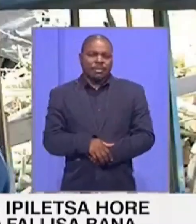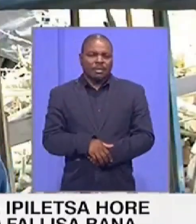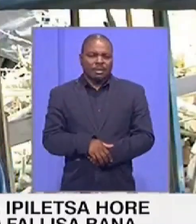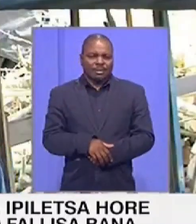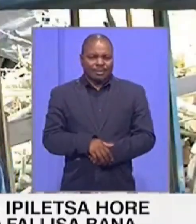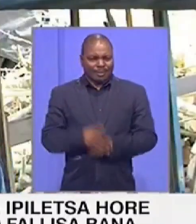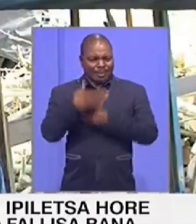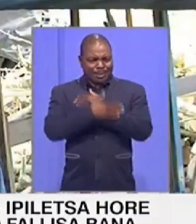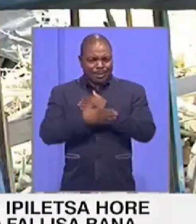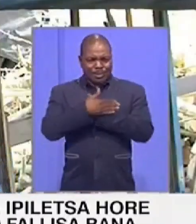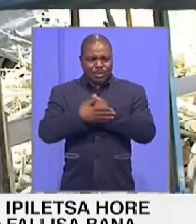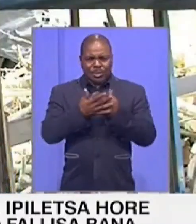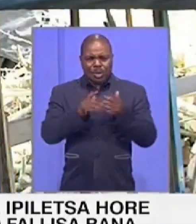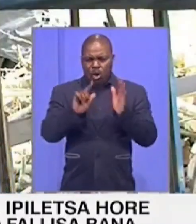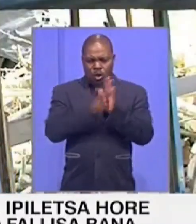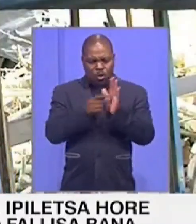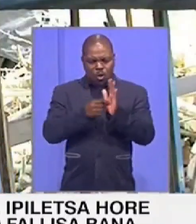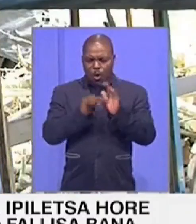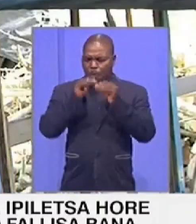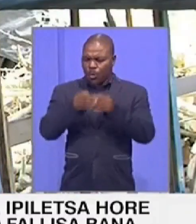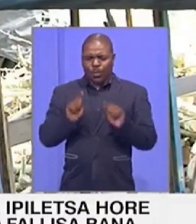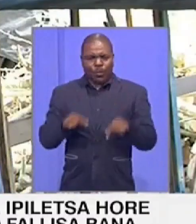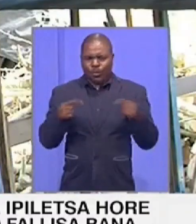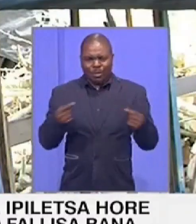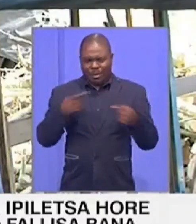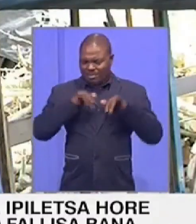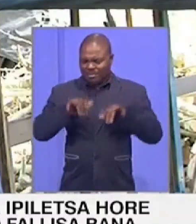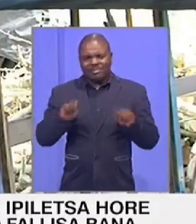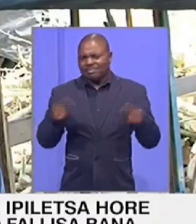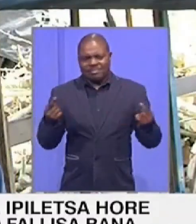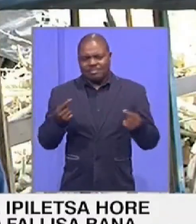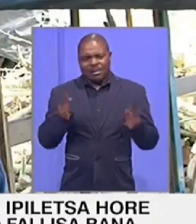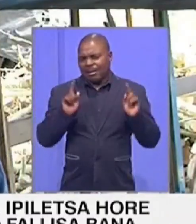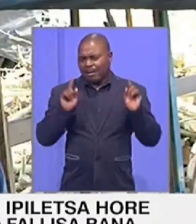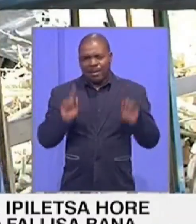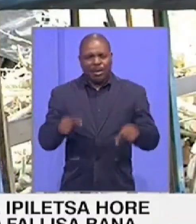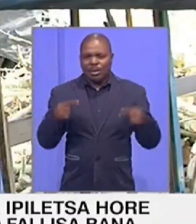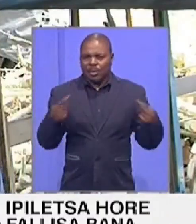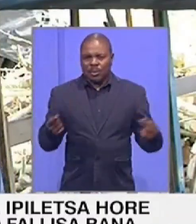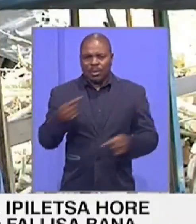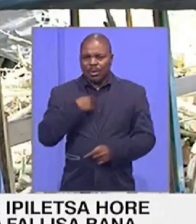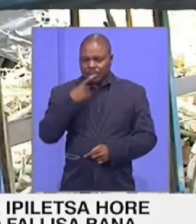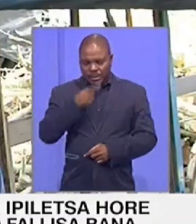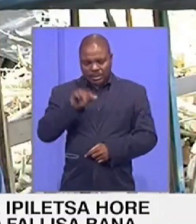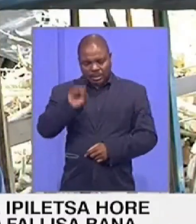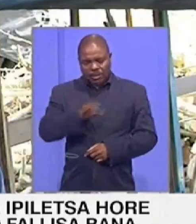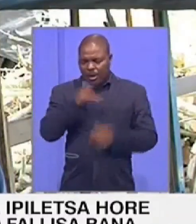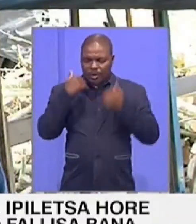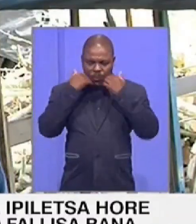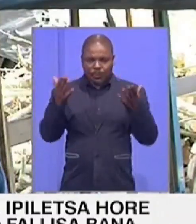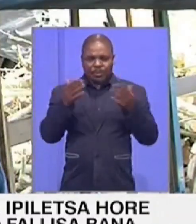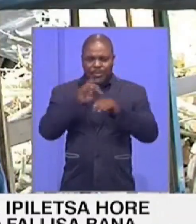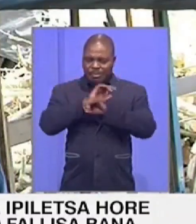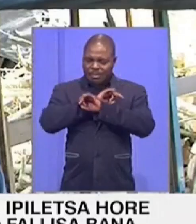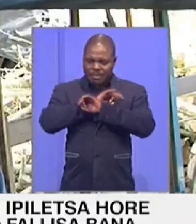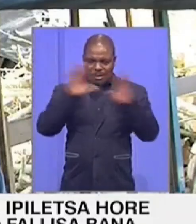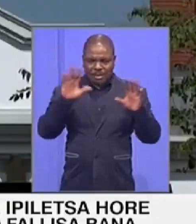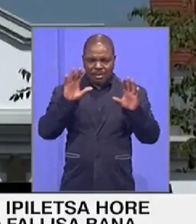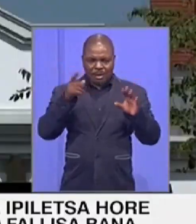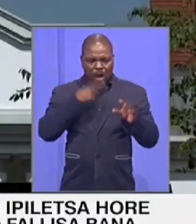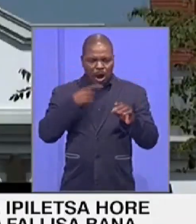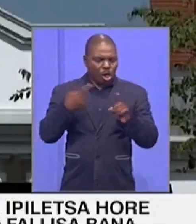in a country where the law cannot protect you, so we cannot. We say we don't want South Africa. We are clear. We are not hiding our